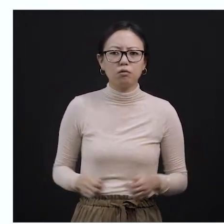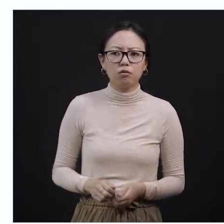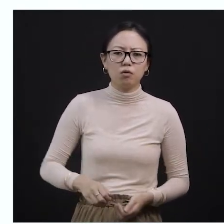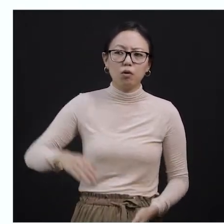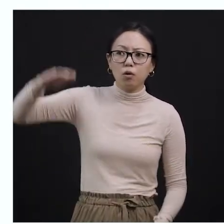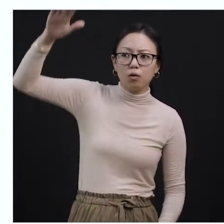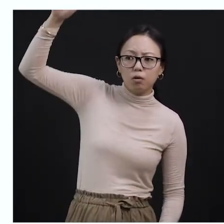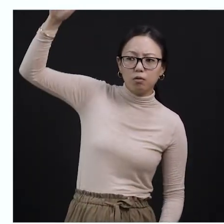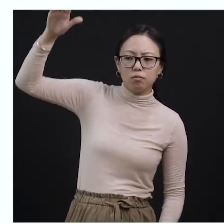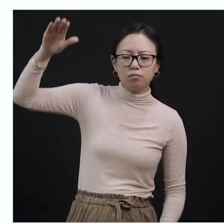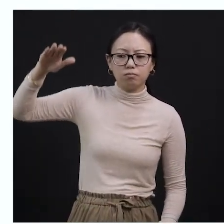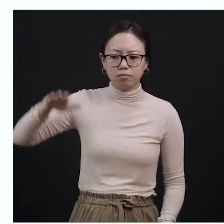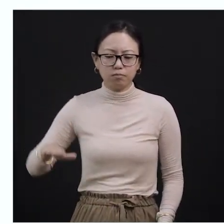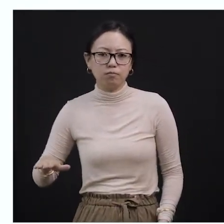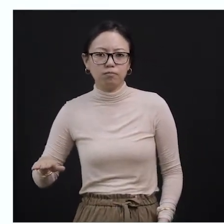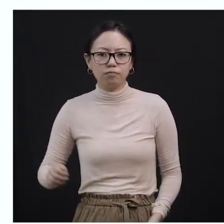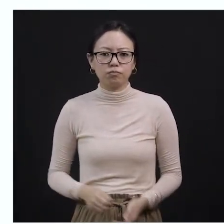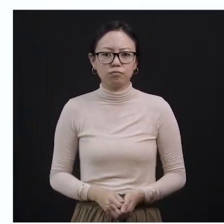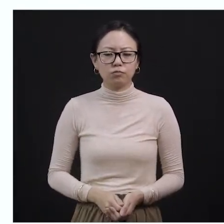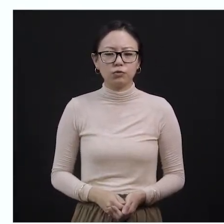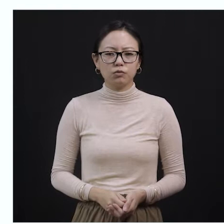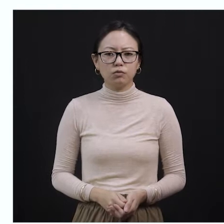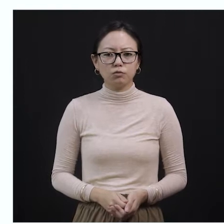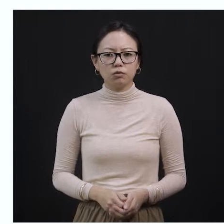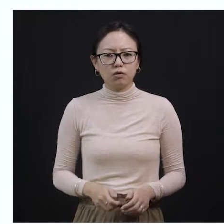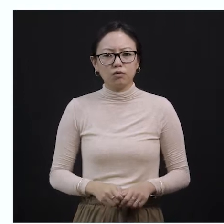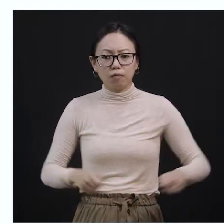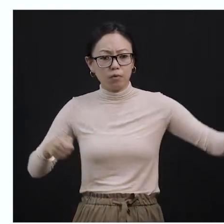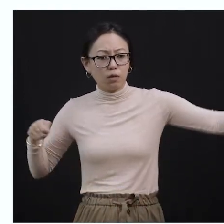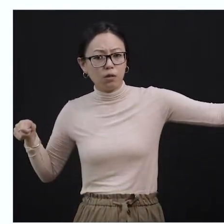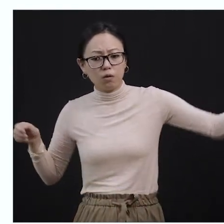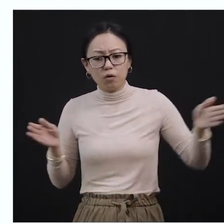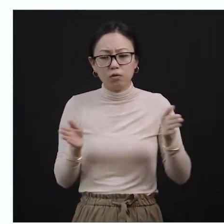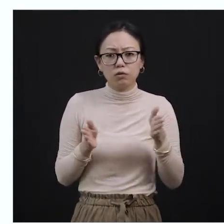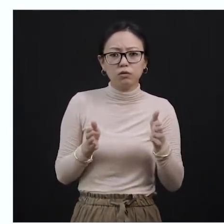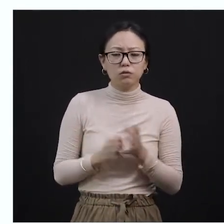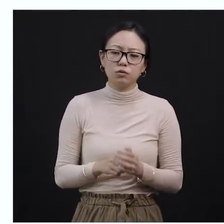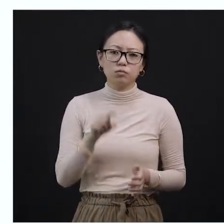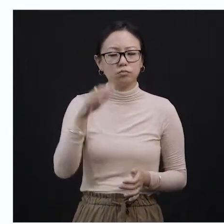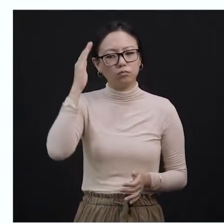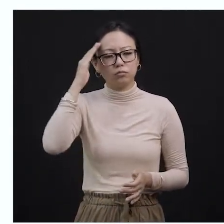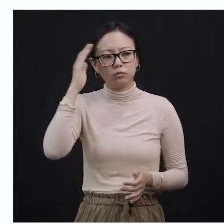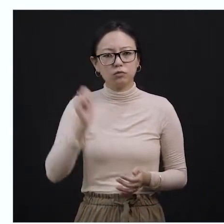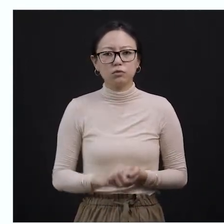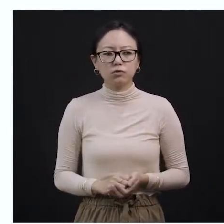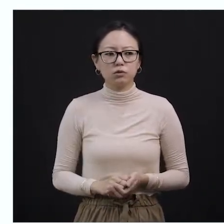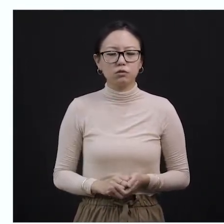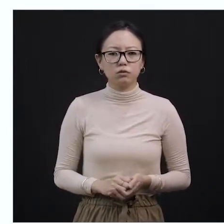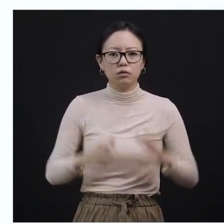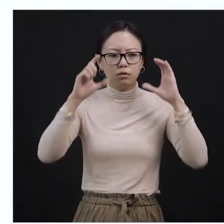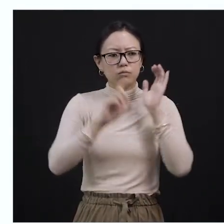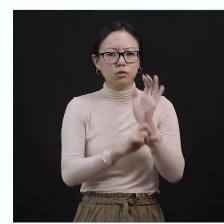short, tall. So let's try to identify the longest in this picture. Okay? We